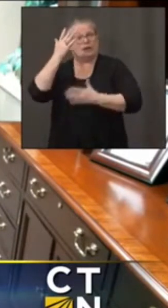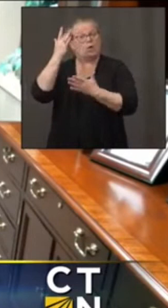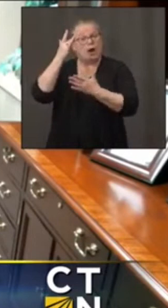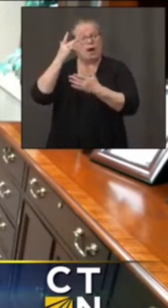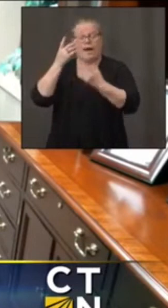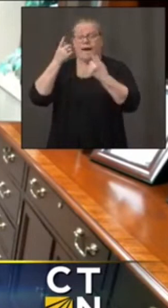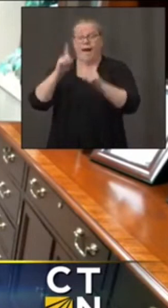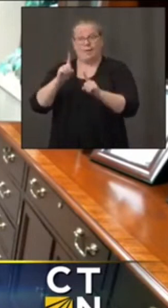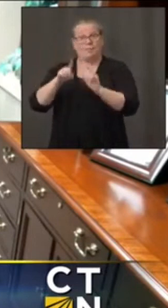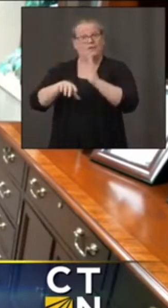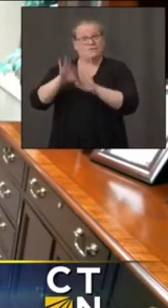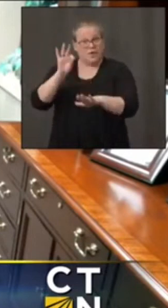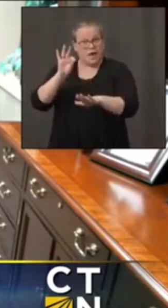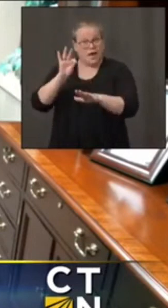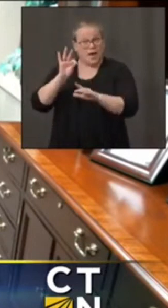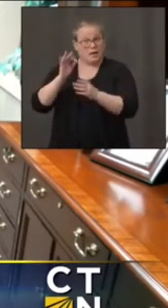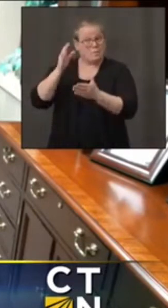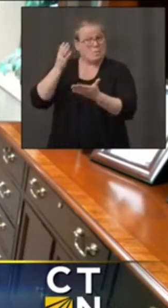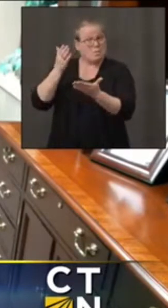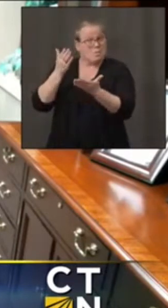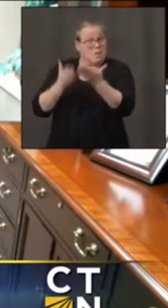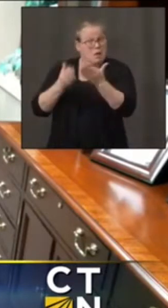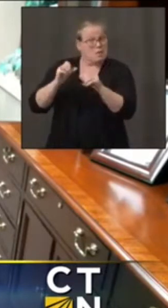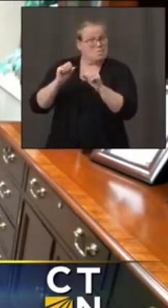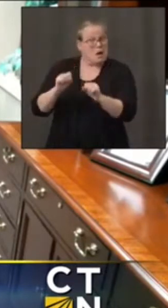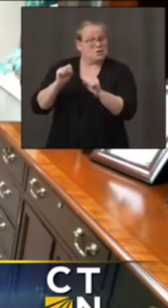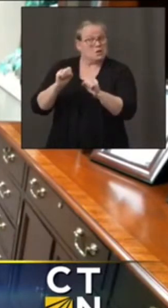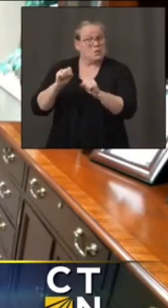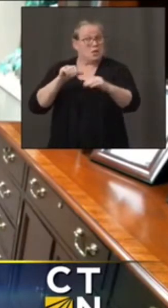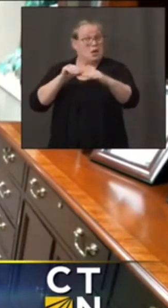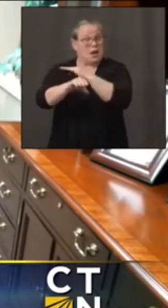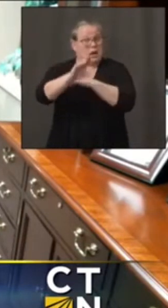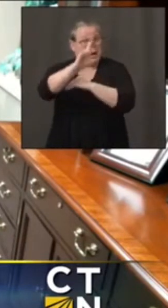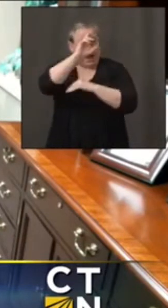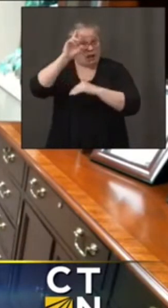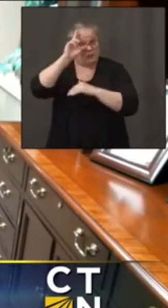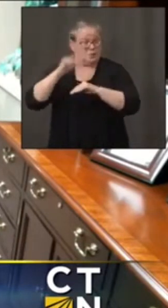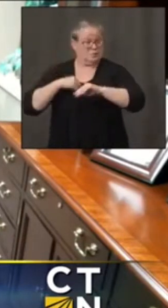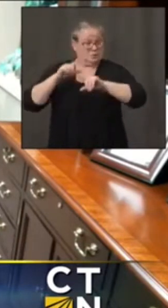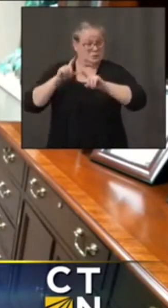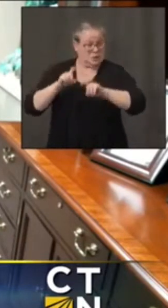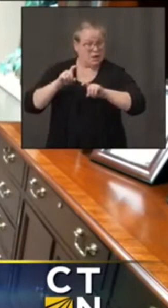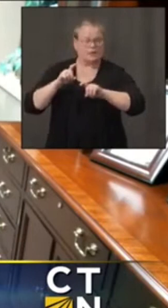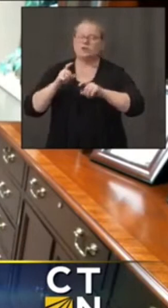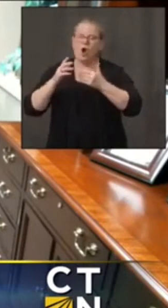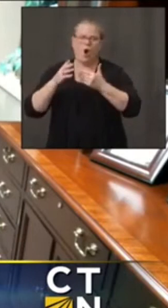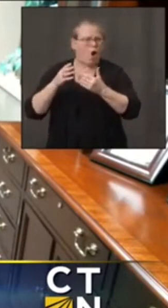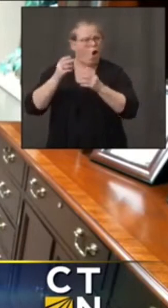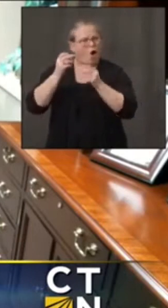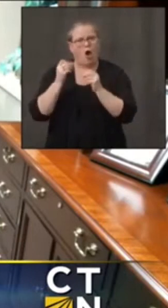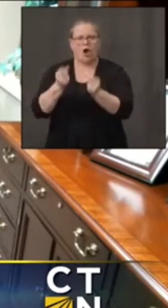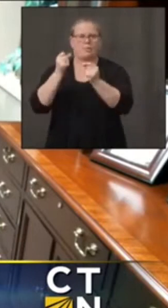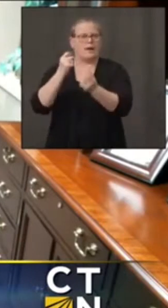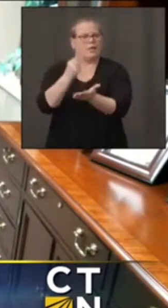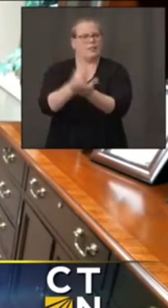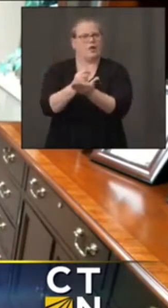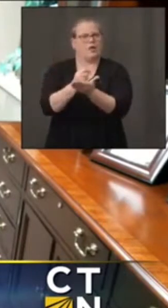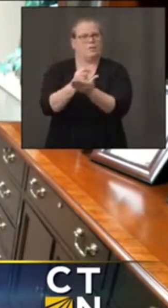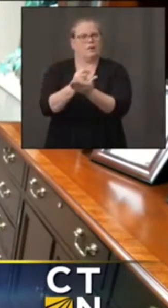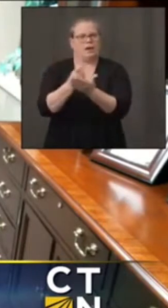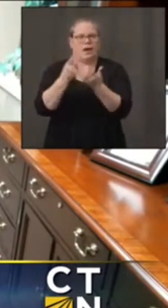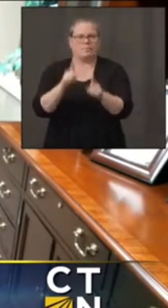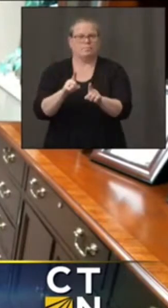as possible, whereas we and everybody else who was treating this 6 months